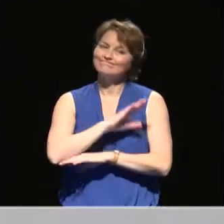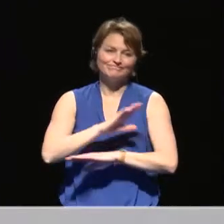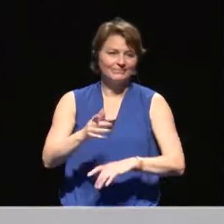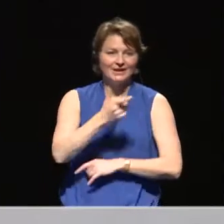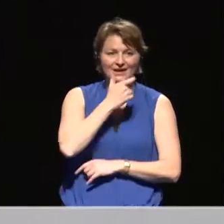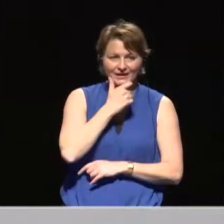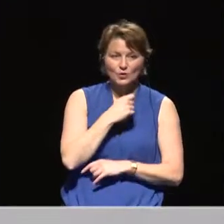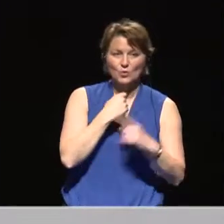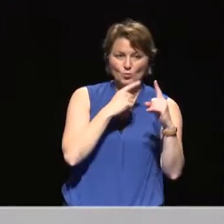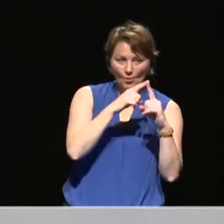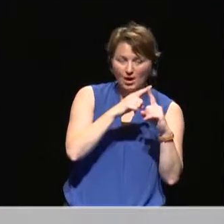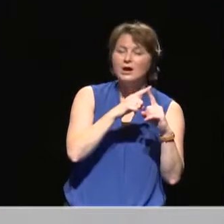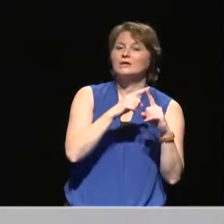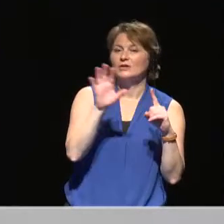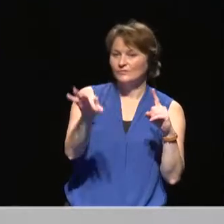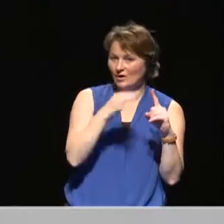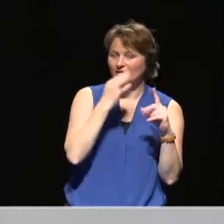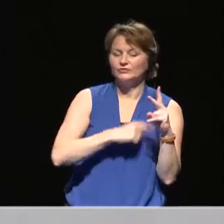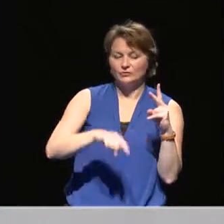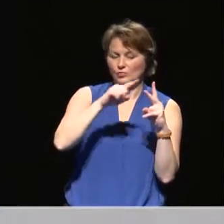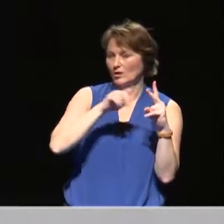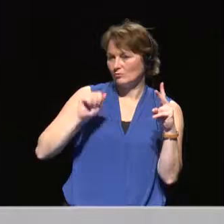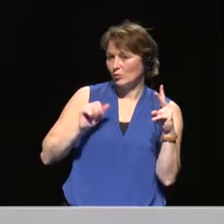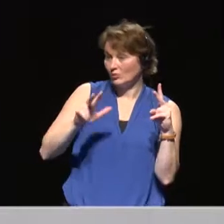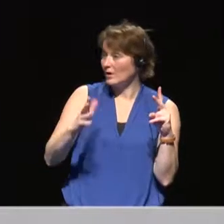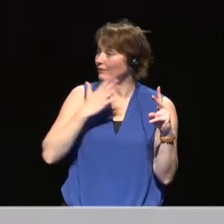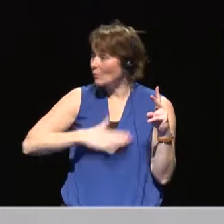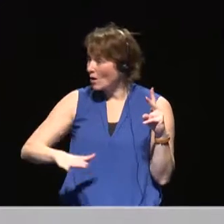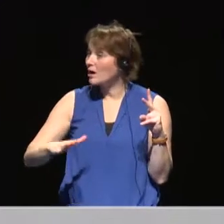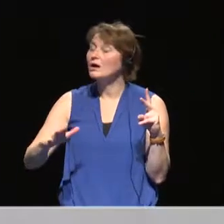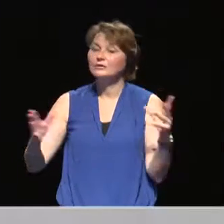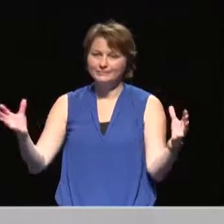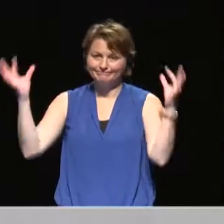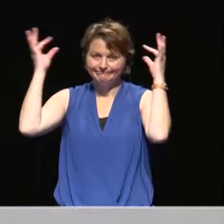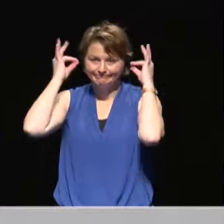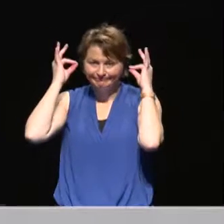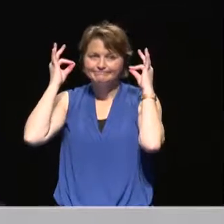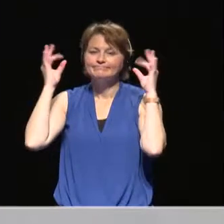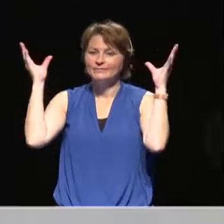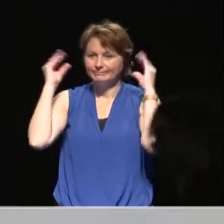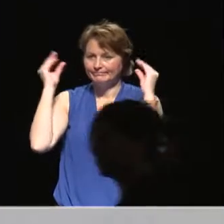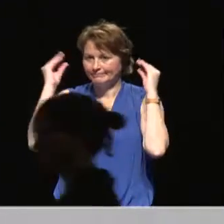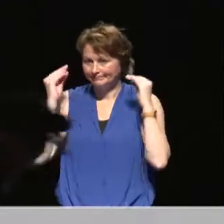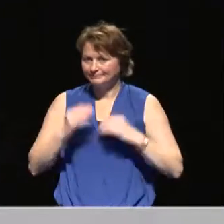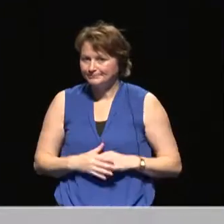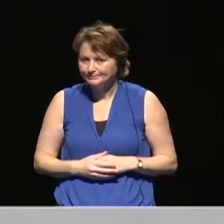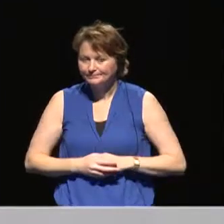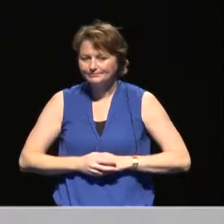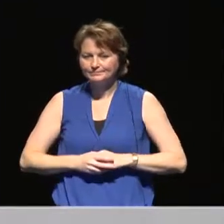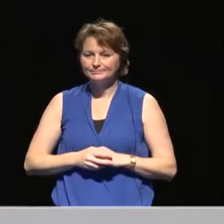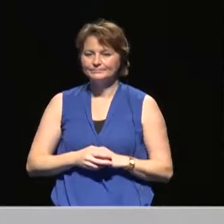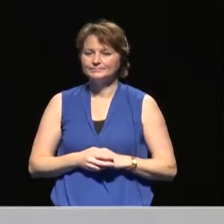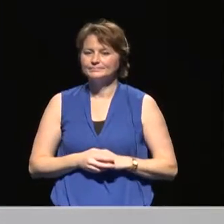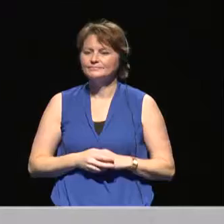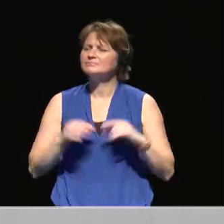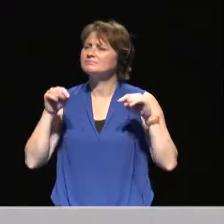French and one in Portuguese, so if you want to use the translation. Now, this